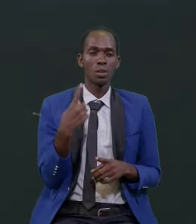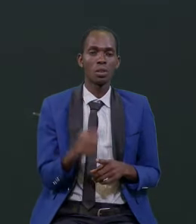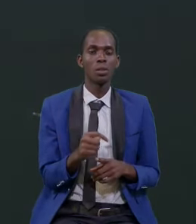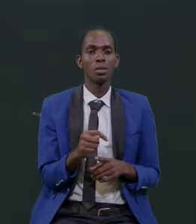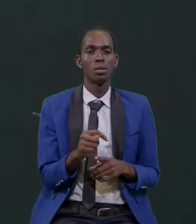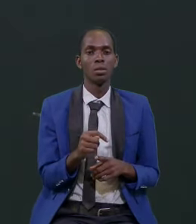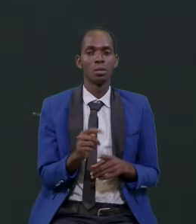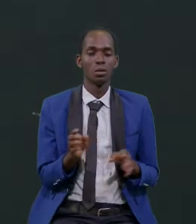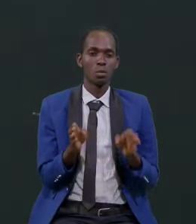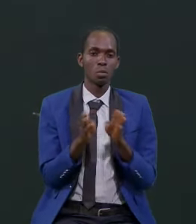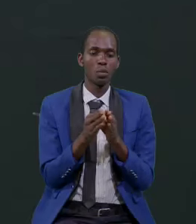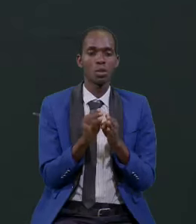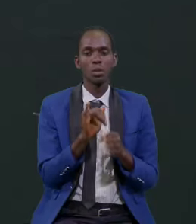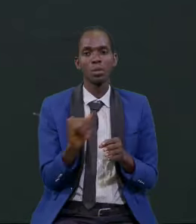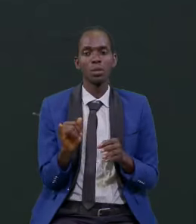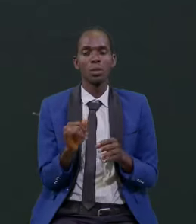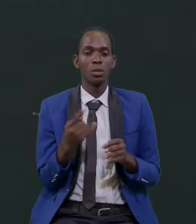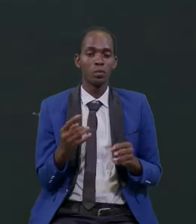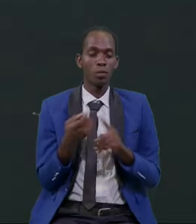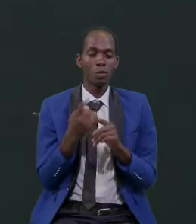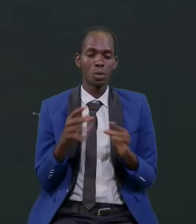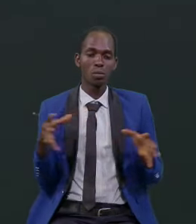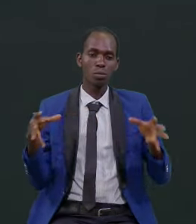the saints. It's a sinner